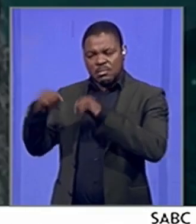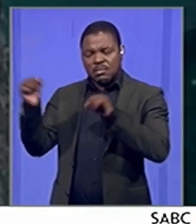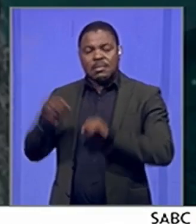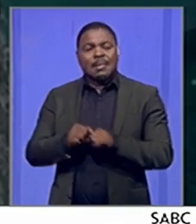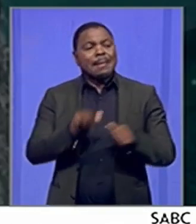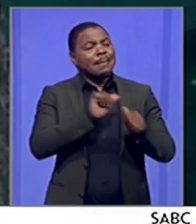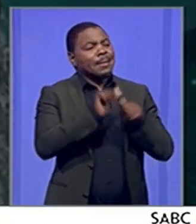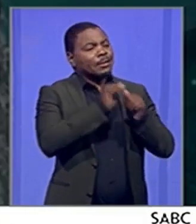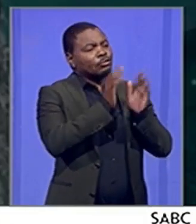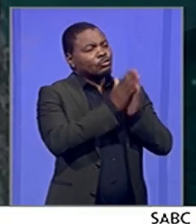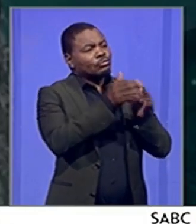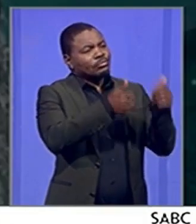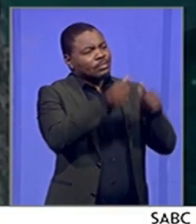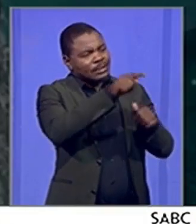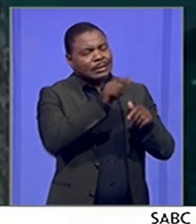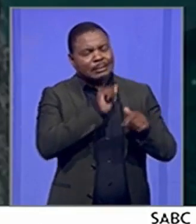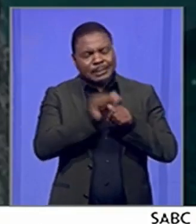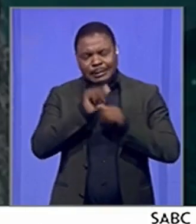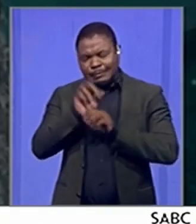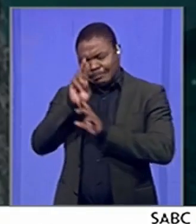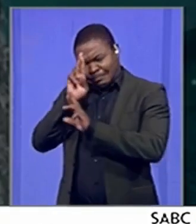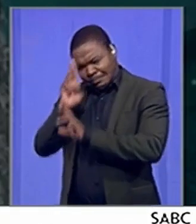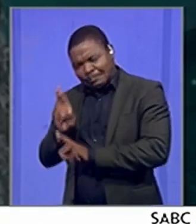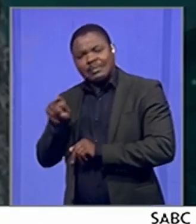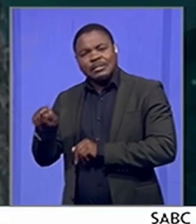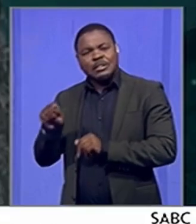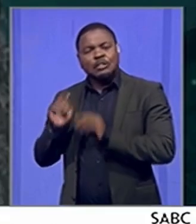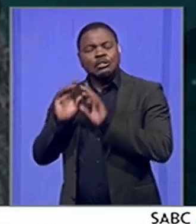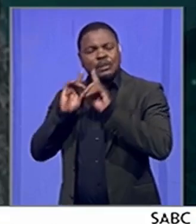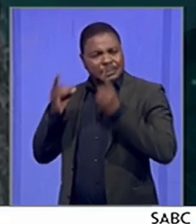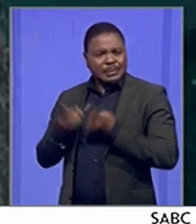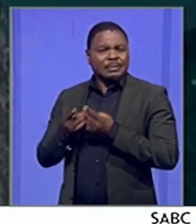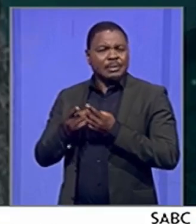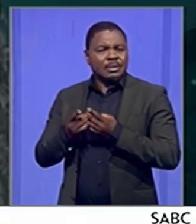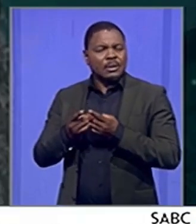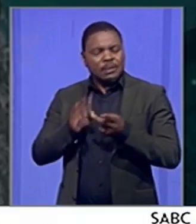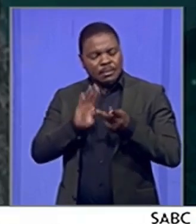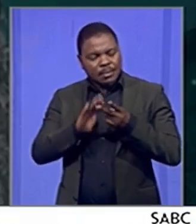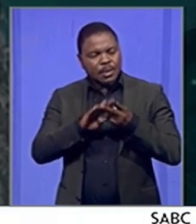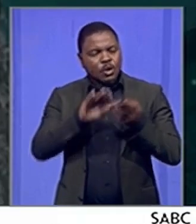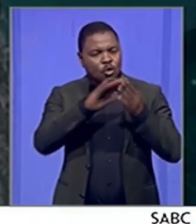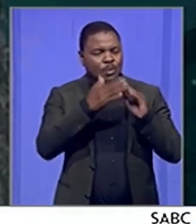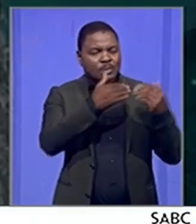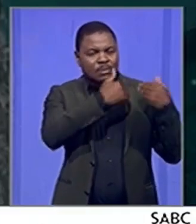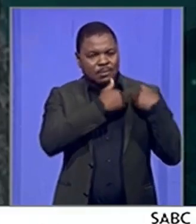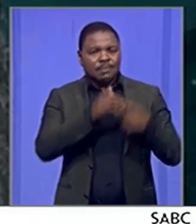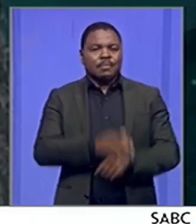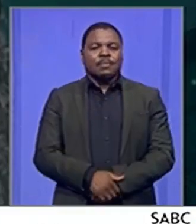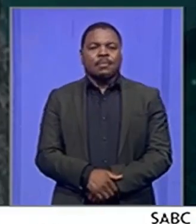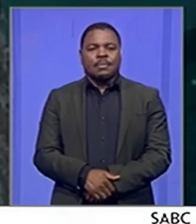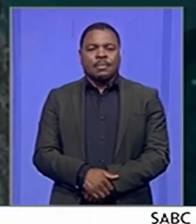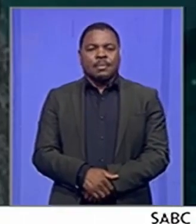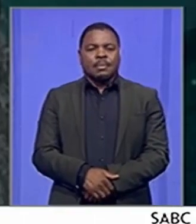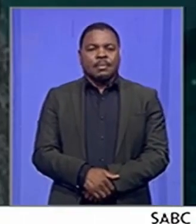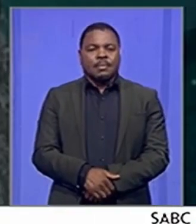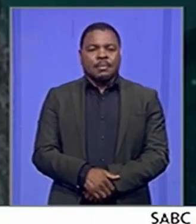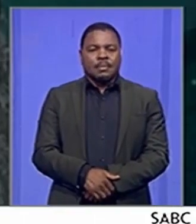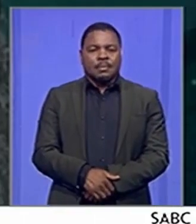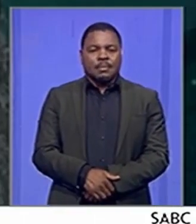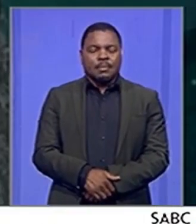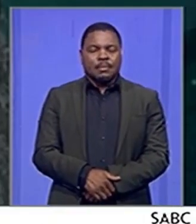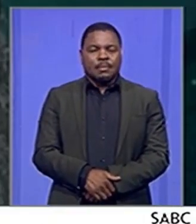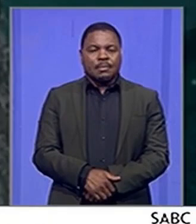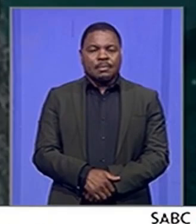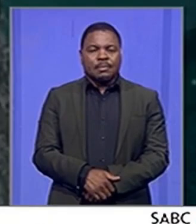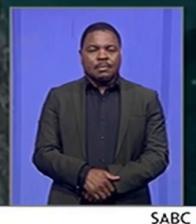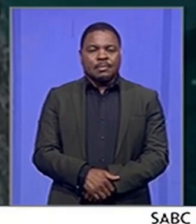ba dikereke ba ka ananela boipueletso bona ba kgoro gore ba boloke setšhaba. Ke nnete kgoro ya maphelo ya